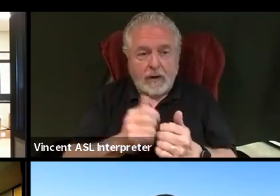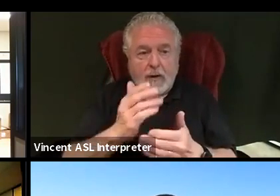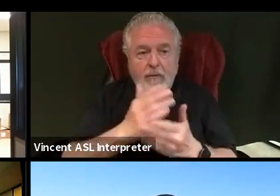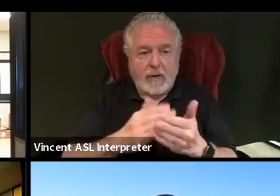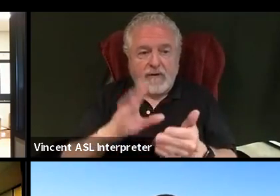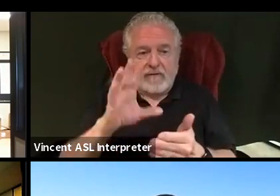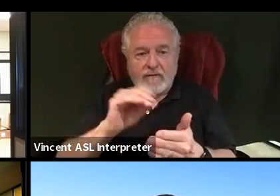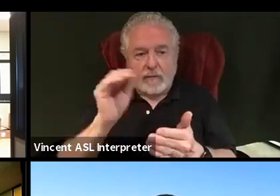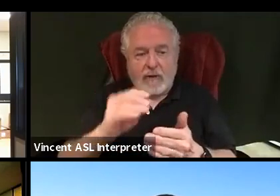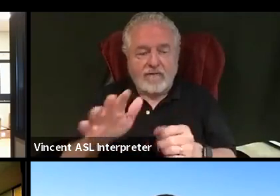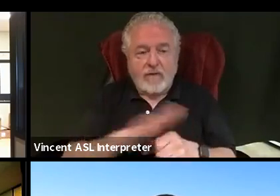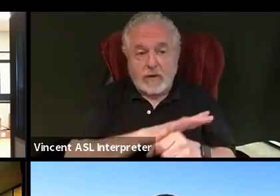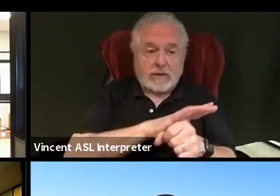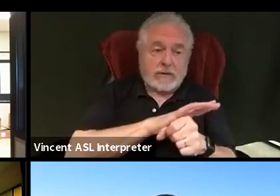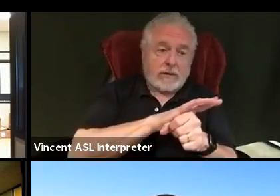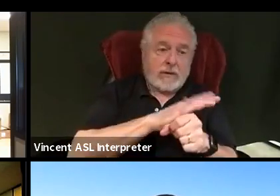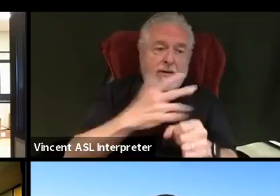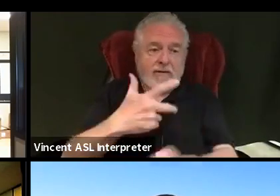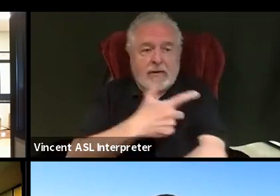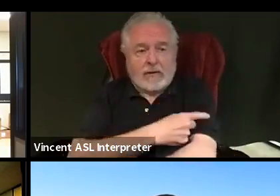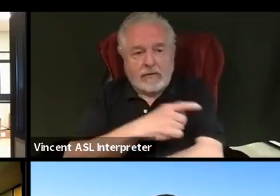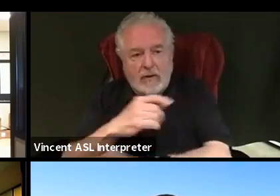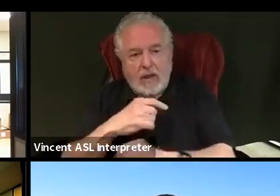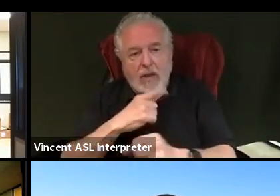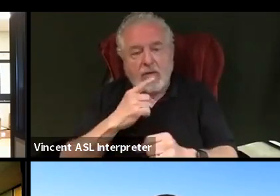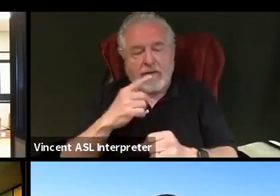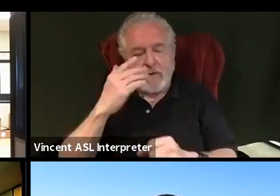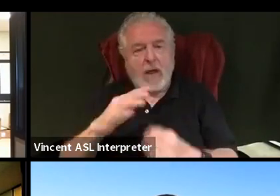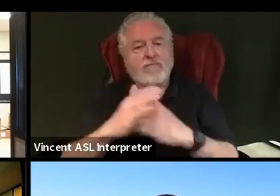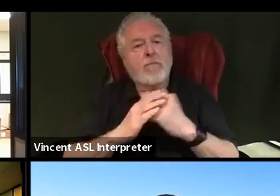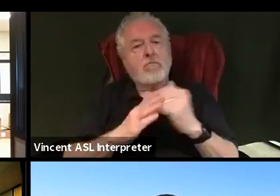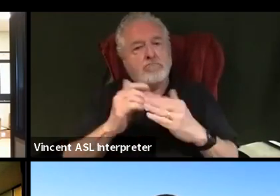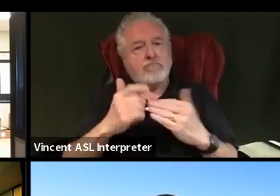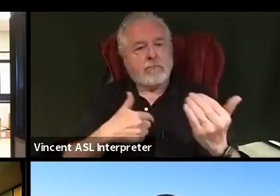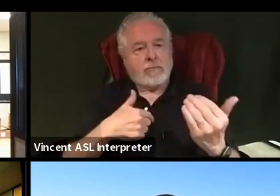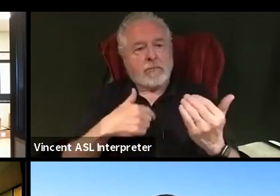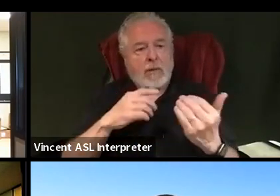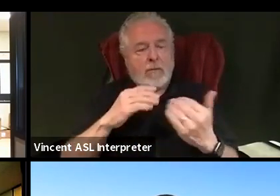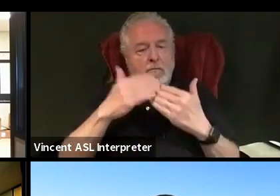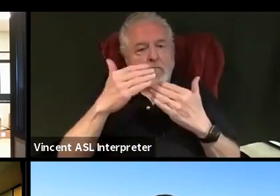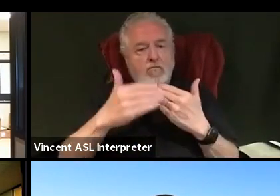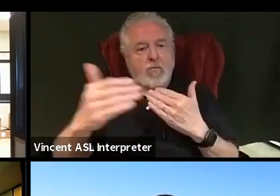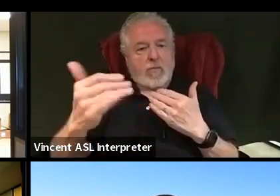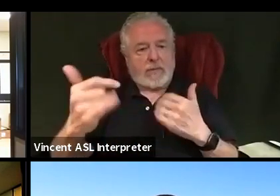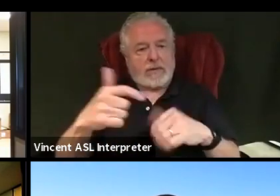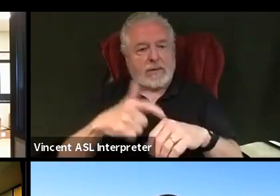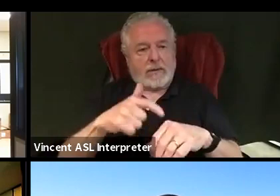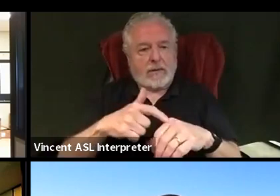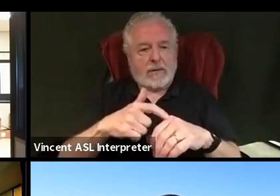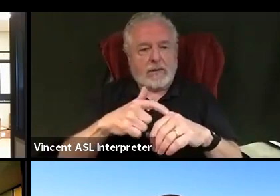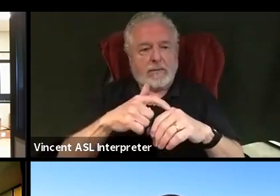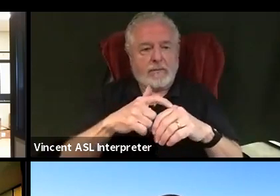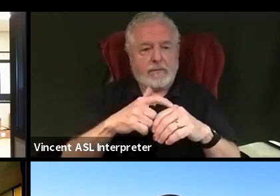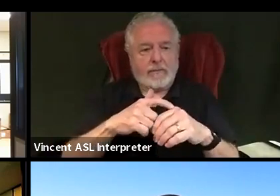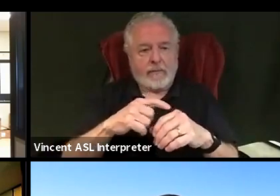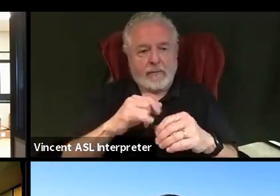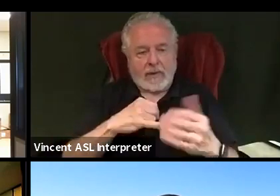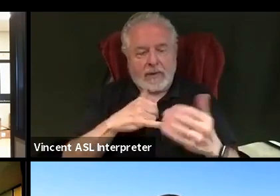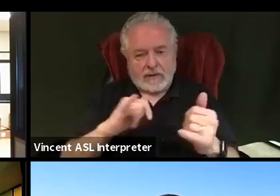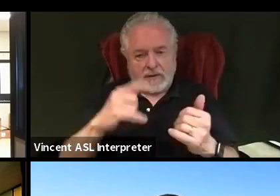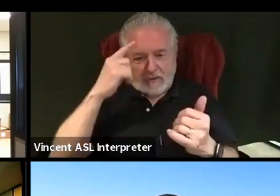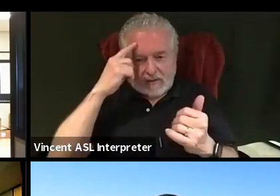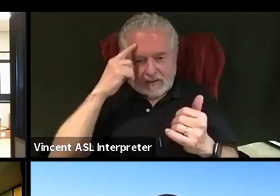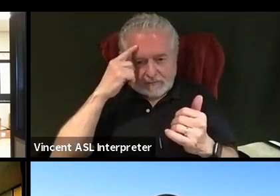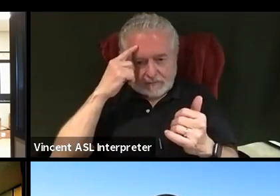over 50% fully vaccinated. So I feel pretty comfortable moving forward at this time. I still